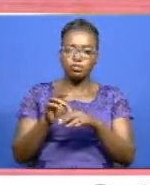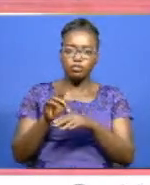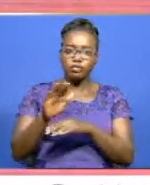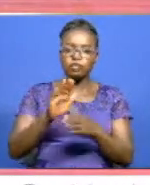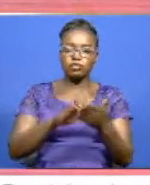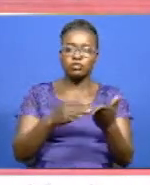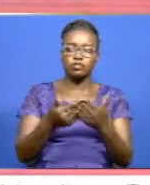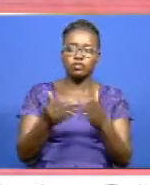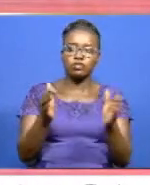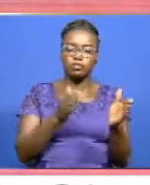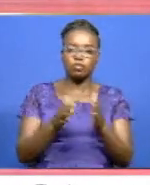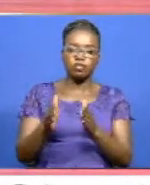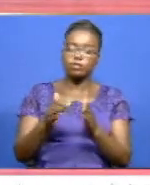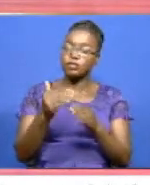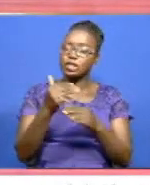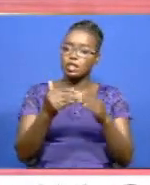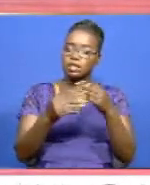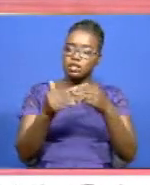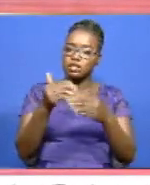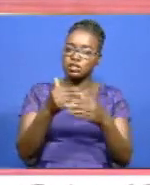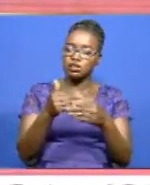proposed organization structure